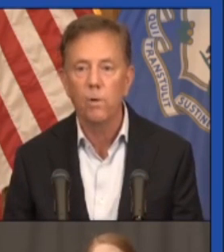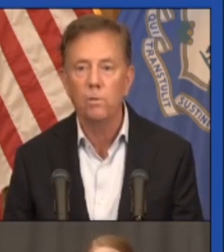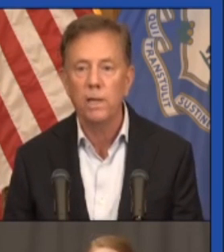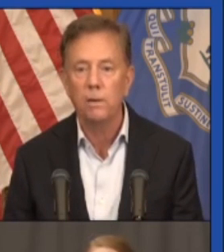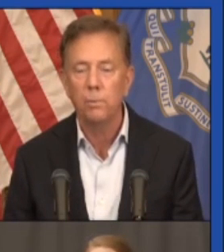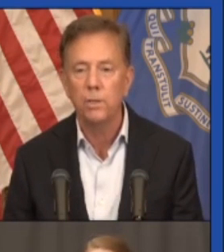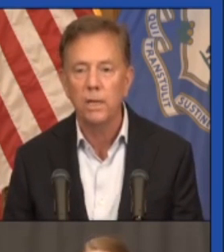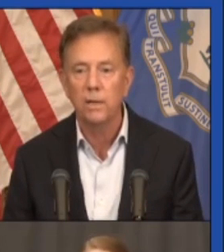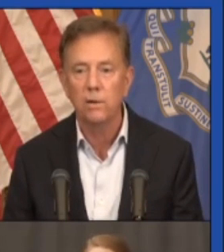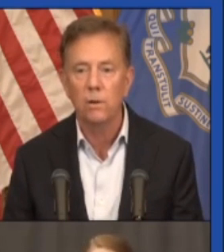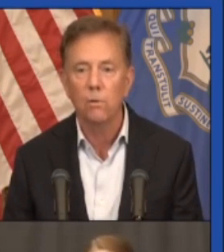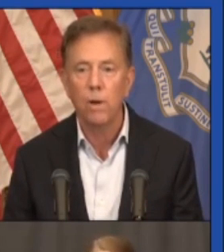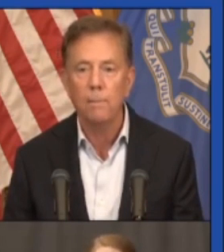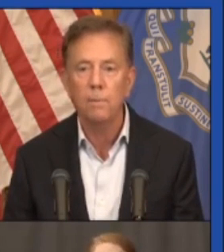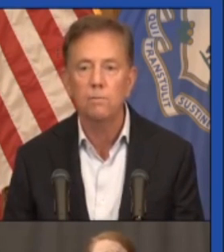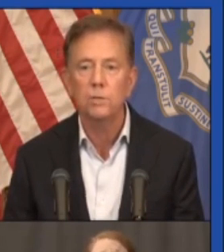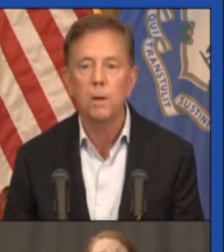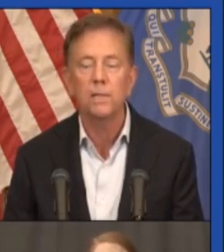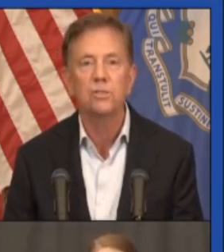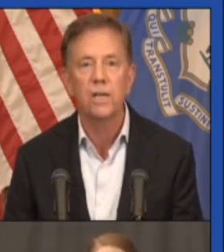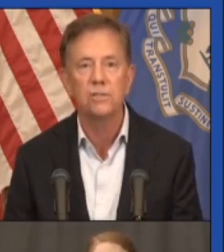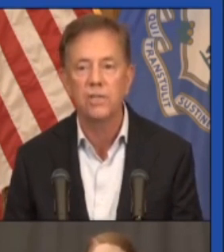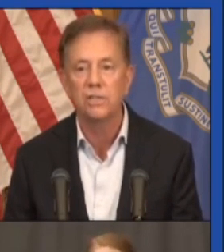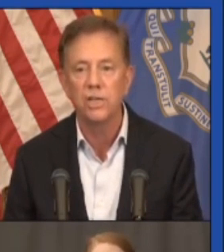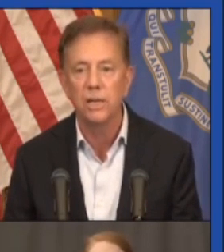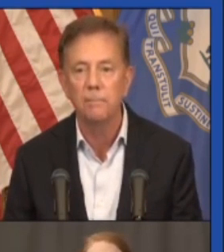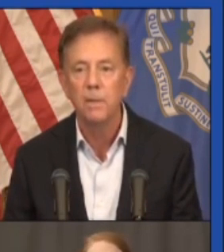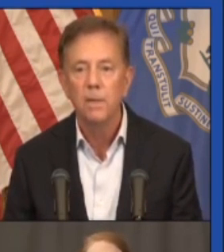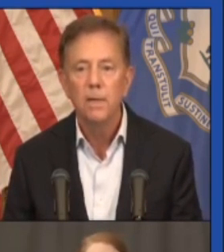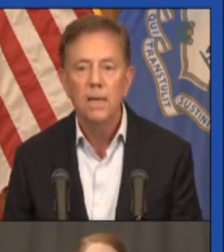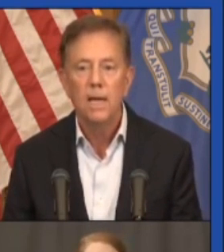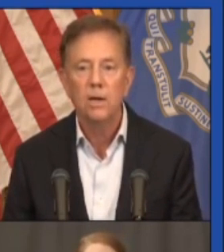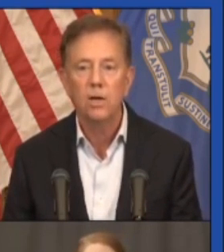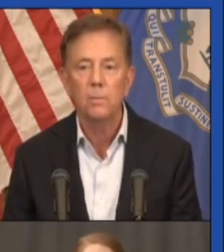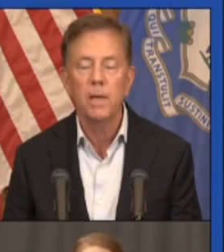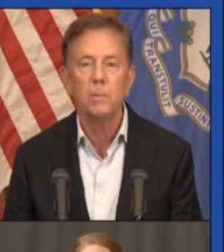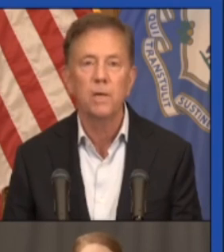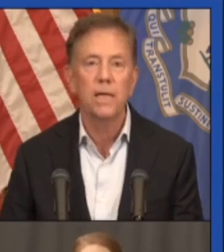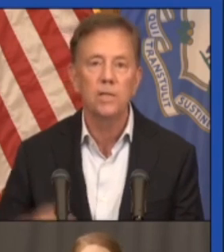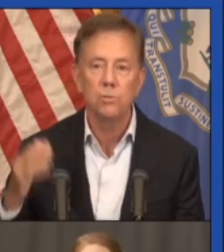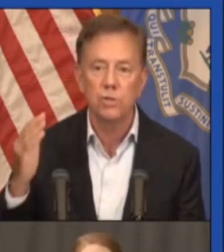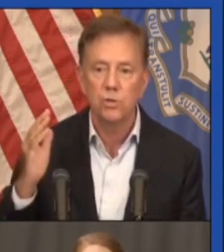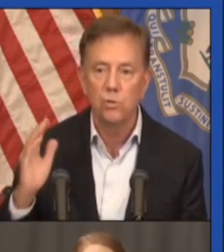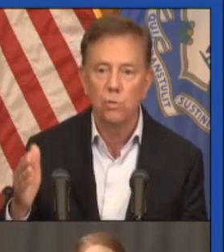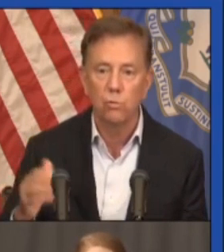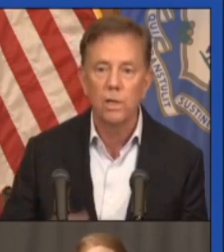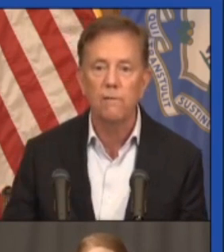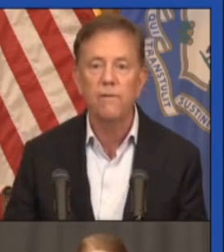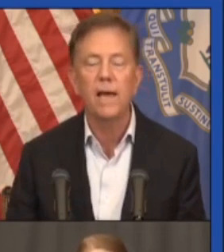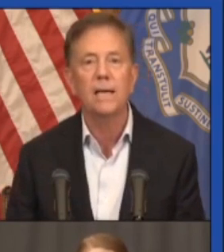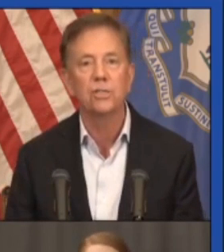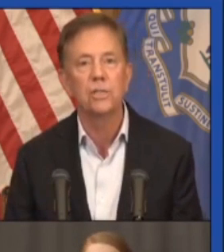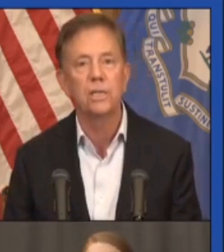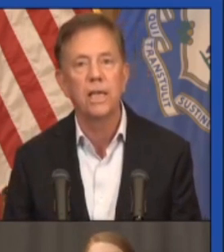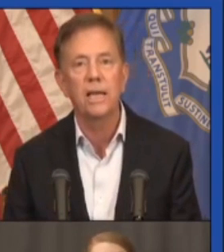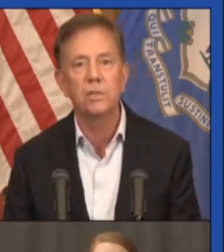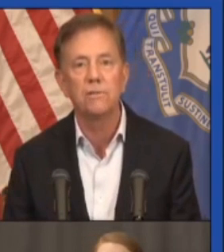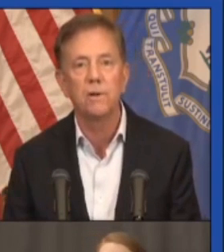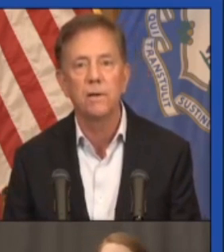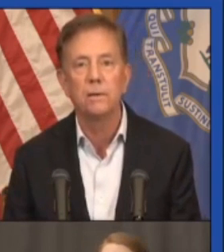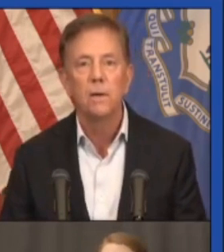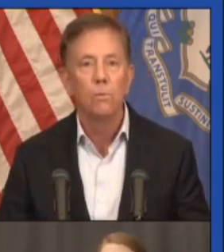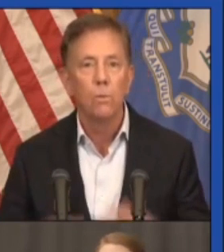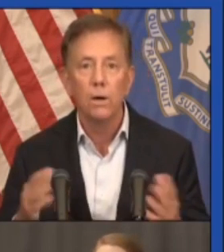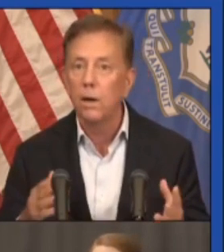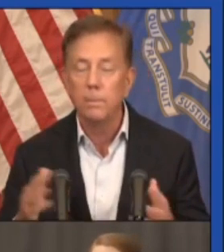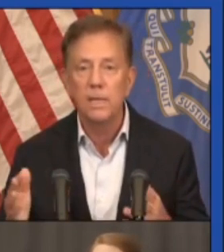safely, but we've all now put together a rapid response testing team. And they're going to be able to get to a school really fast in case